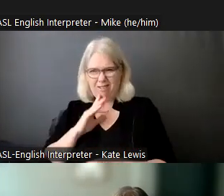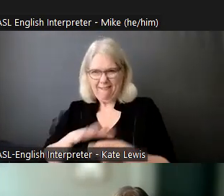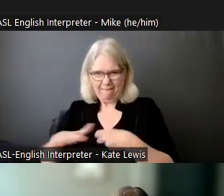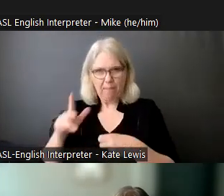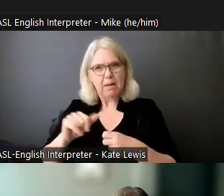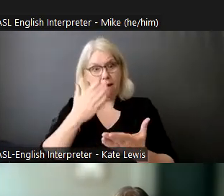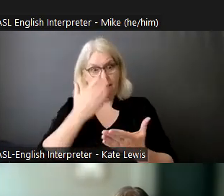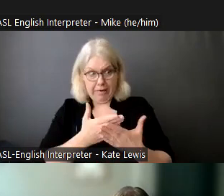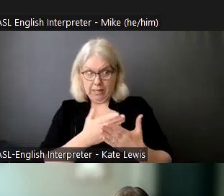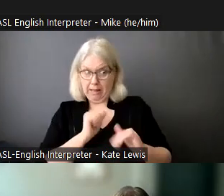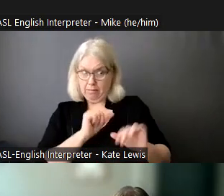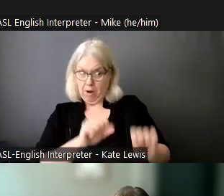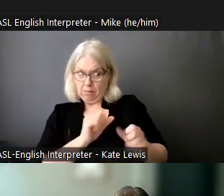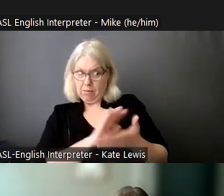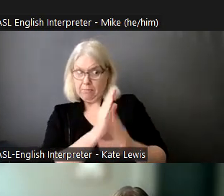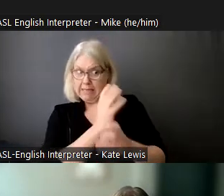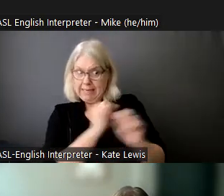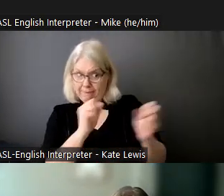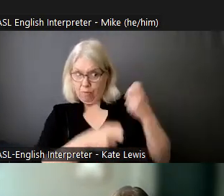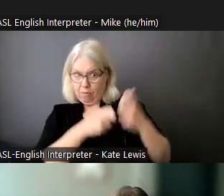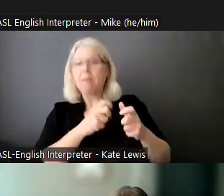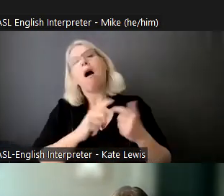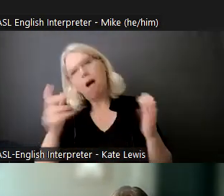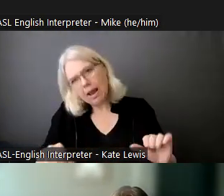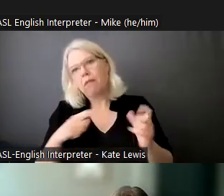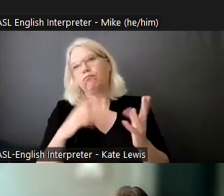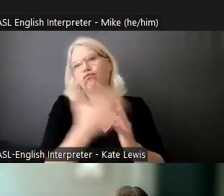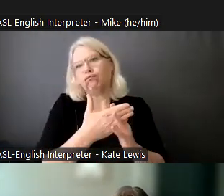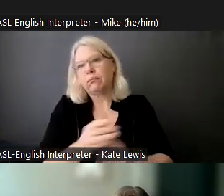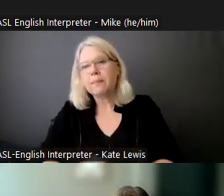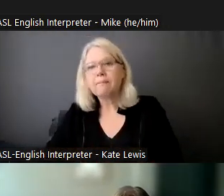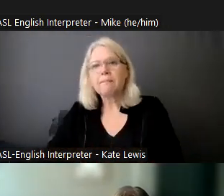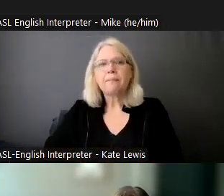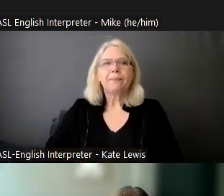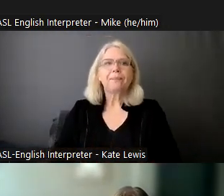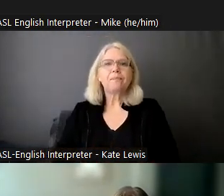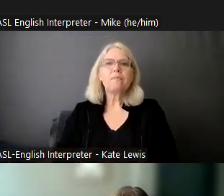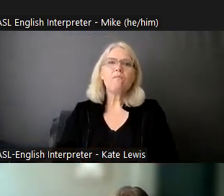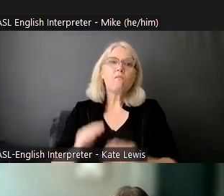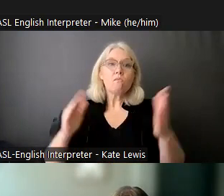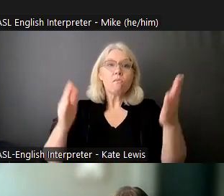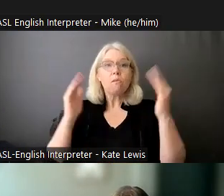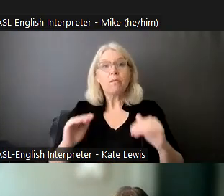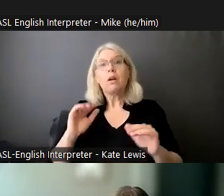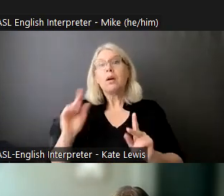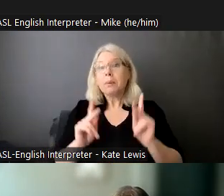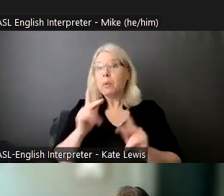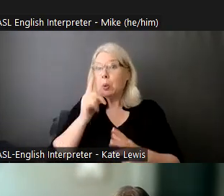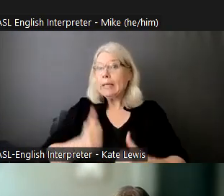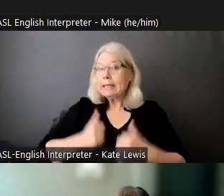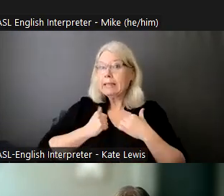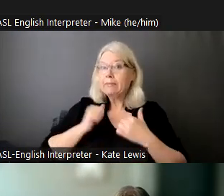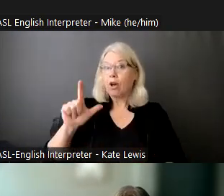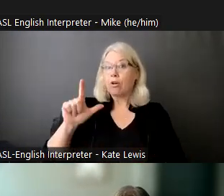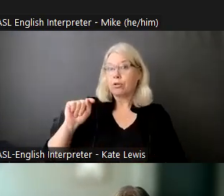For those who are living in a long-term care home, there's actually the legislation protects the residents' rights. So it's